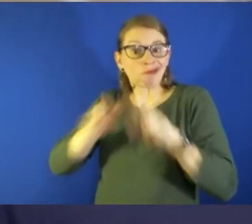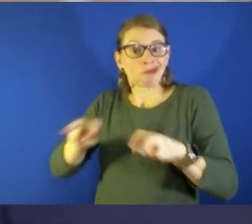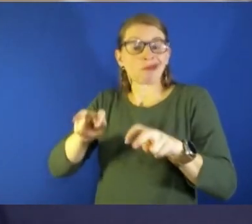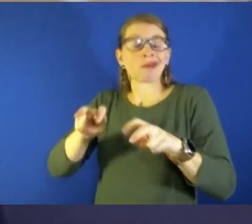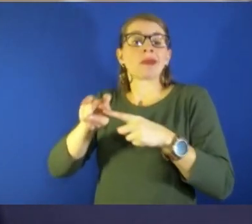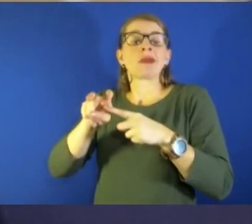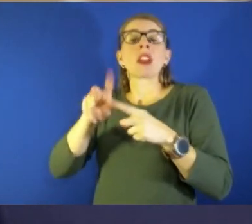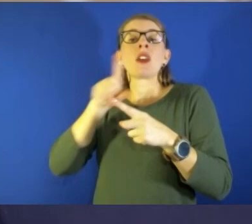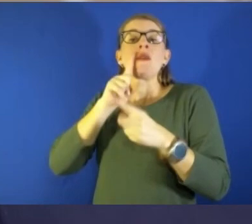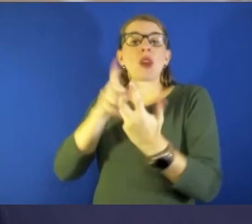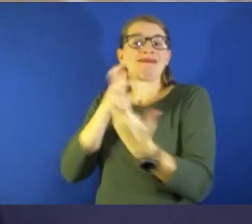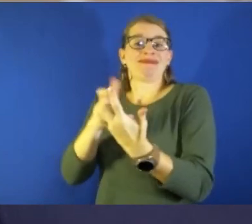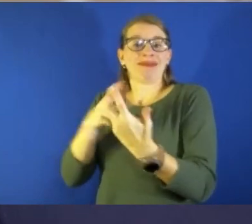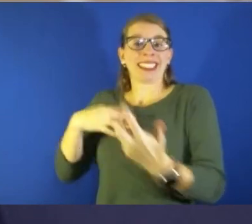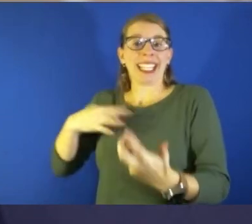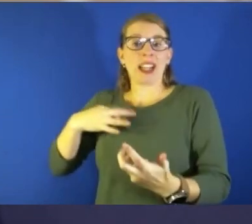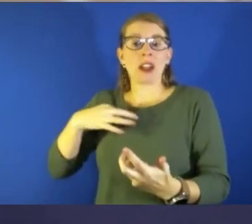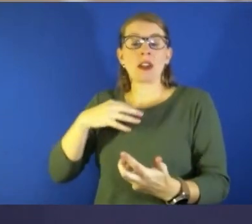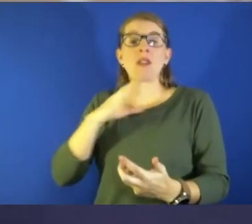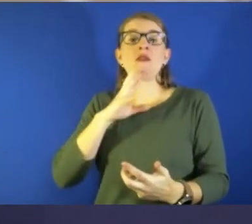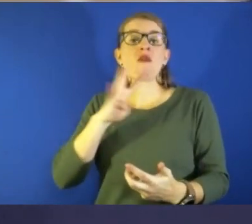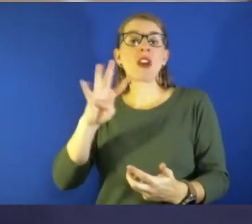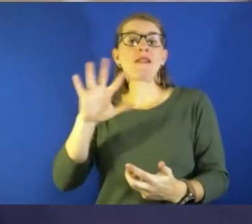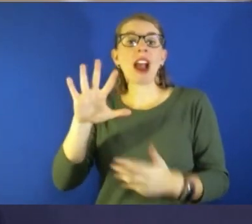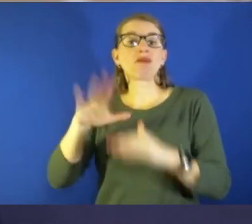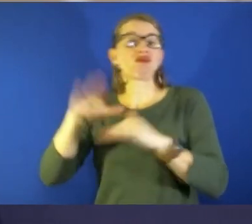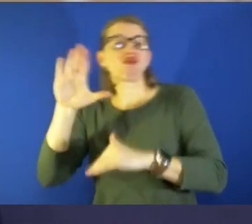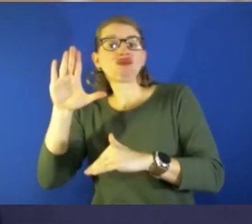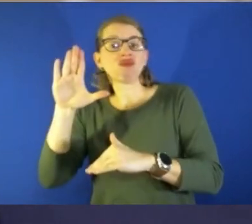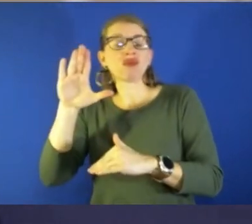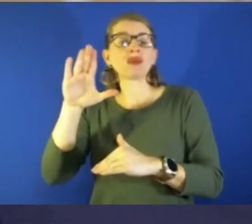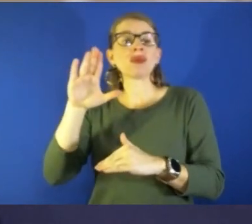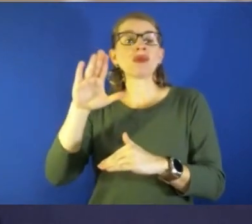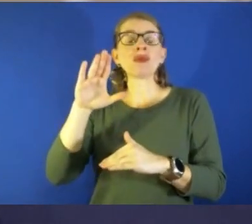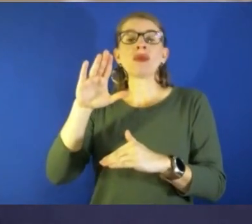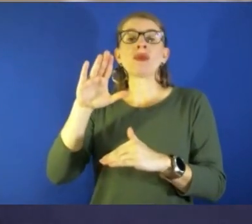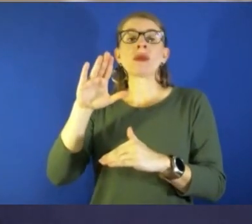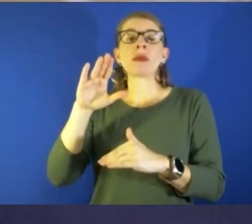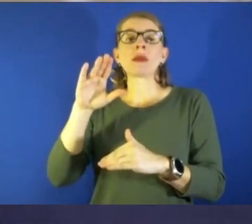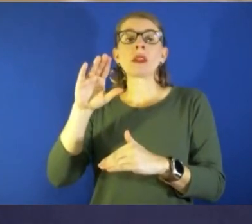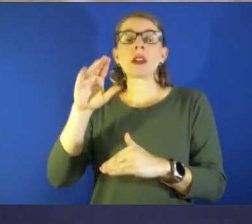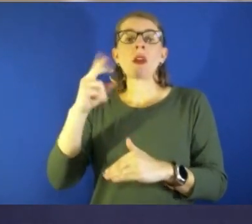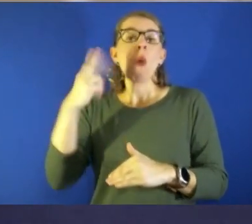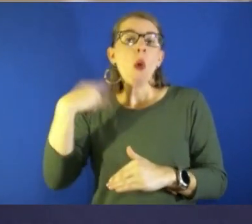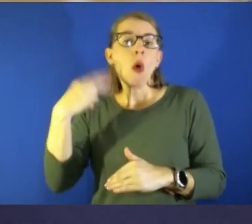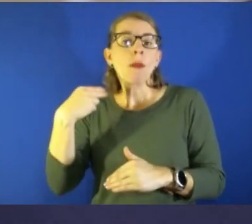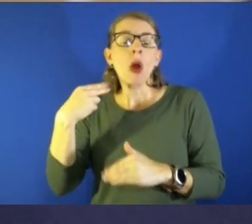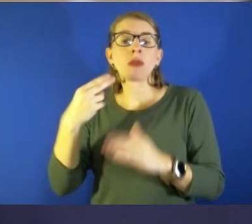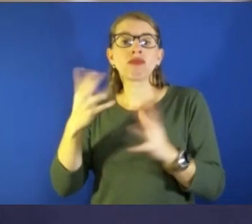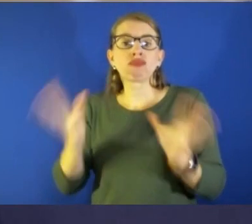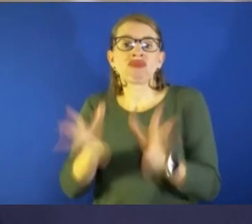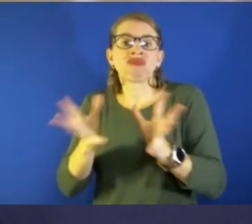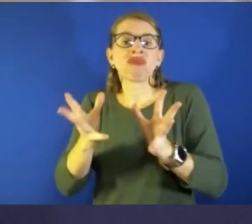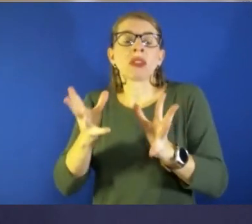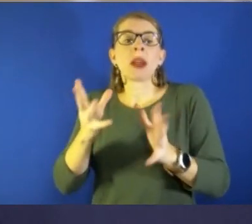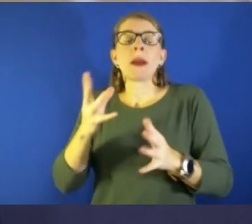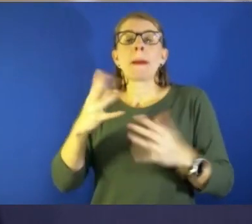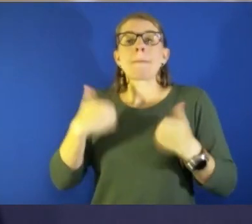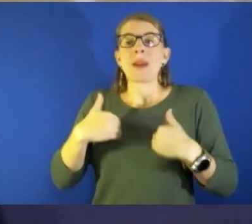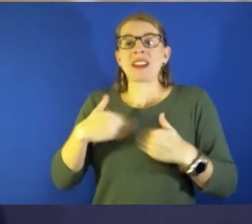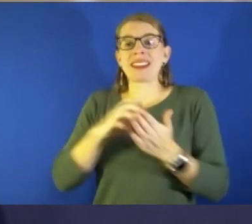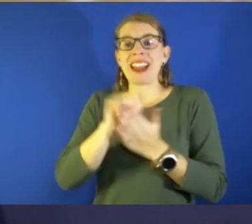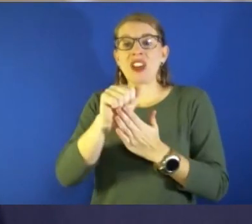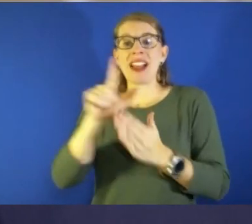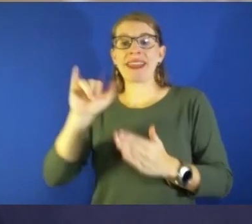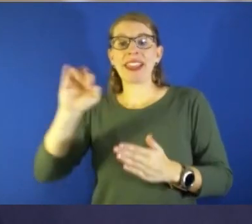these are women who are 45 years of age or older. They have relatively small hormone-driven breast cancers. Their lymph nodes are negative, and they don't